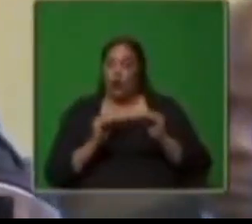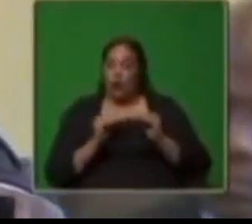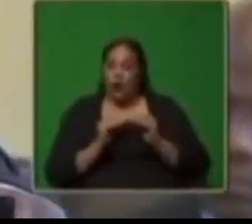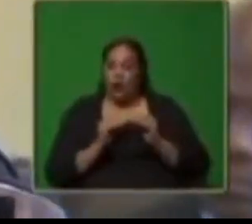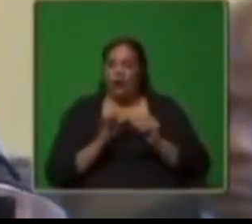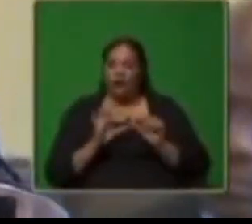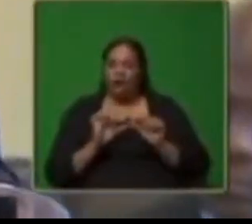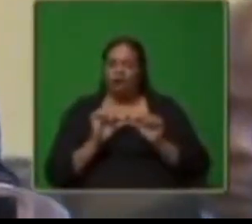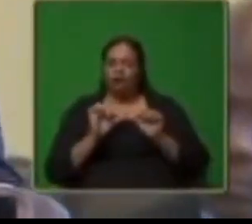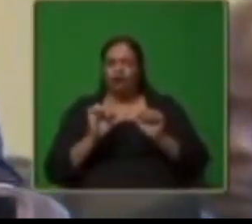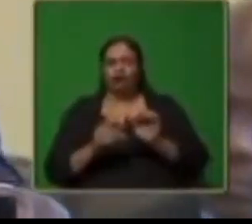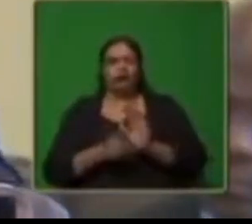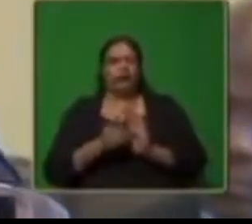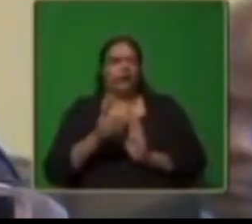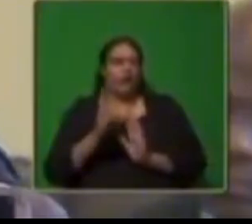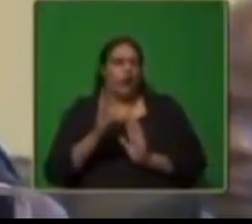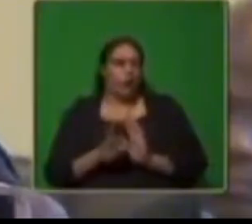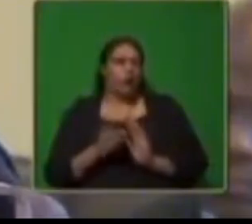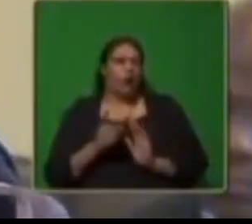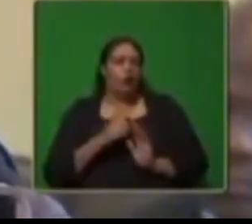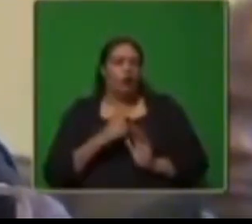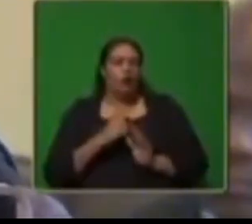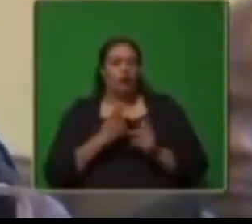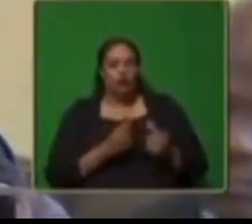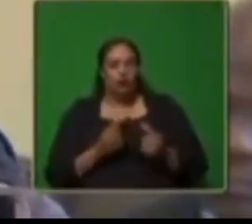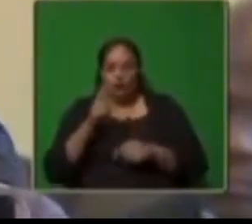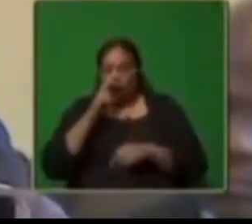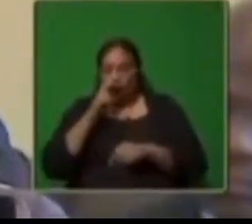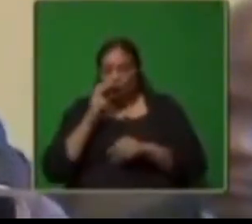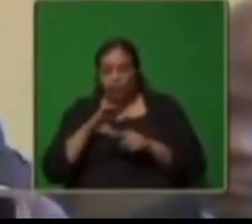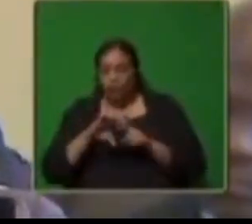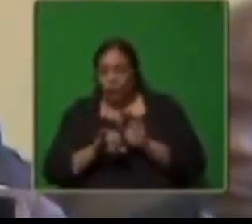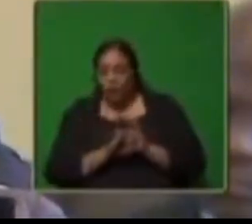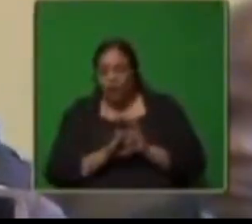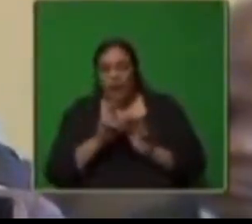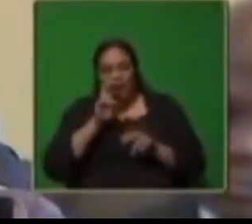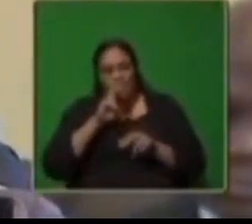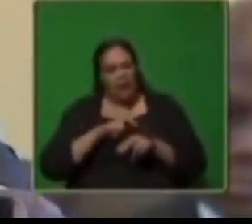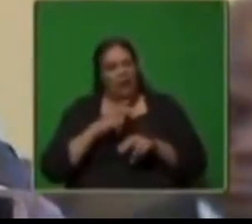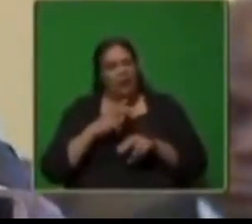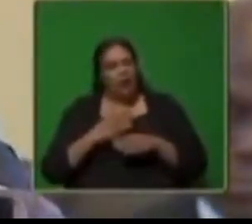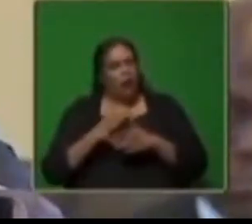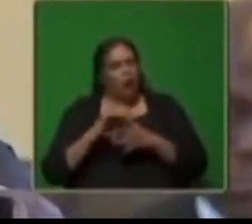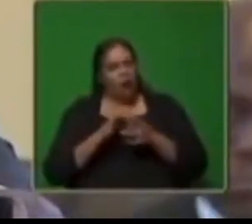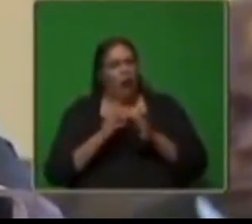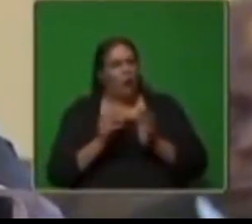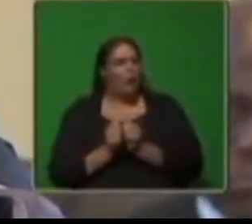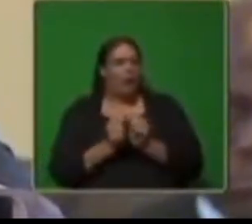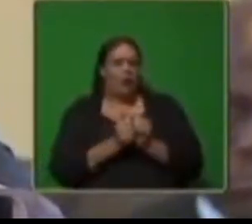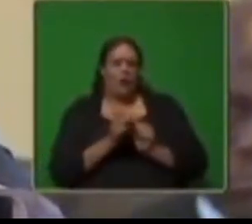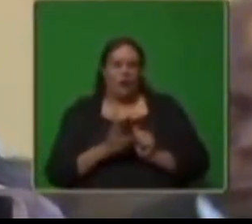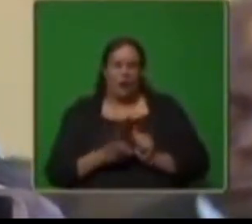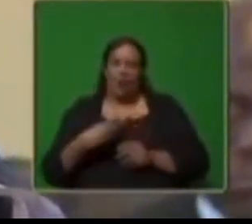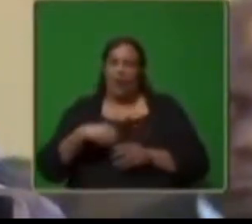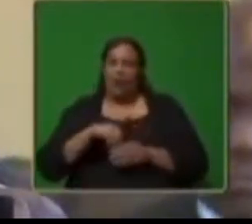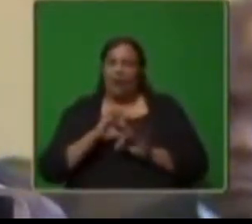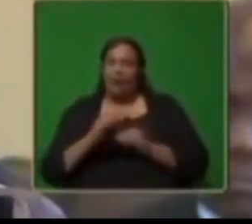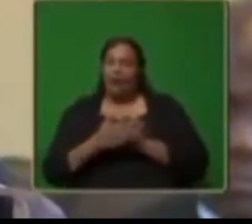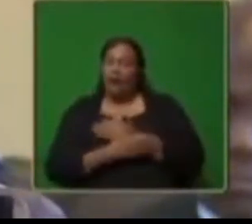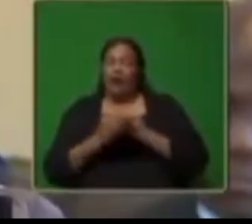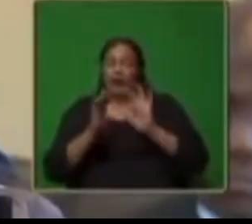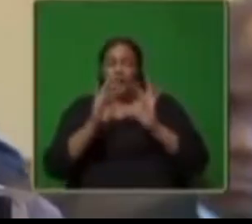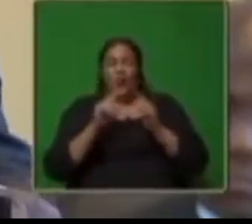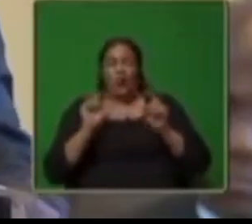equality and sustainable development to underscore the need for cooperation and partnership amongst the countries